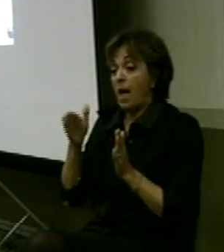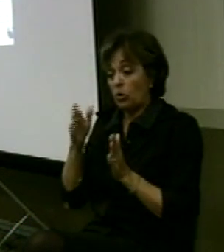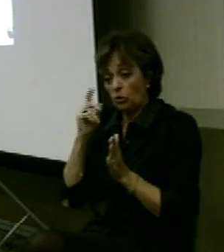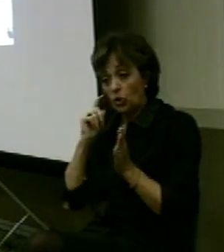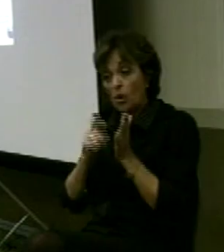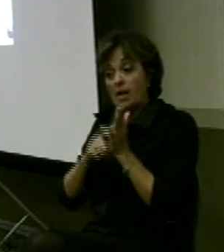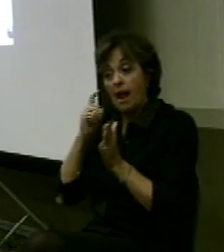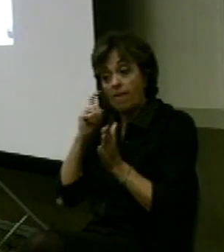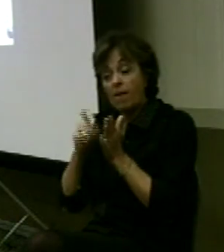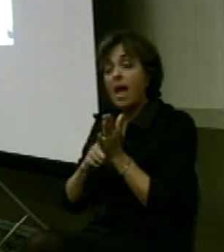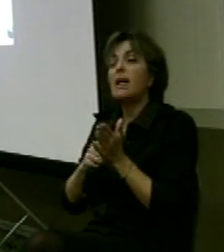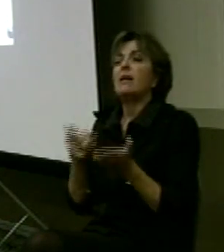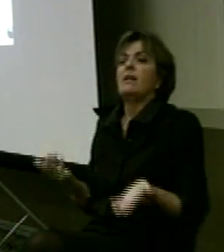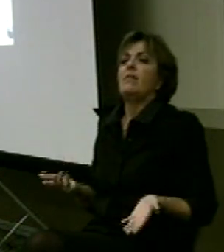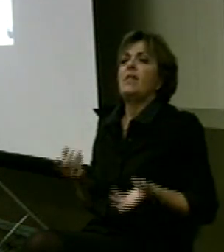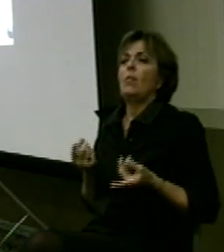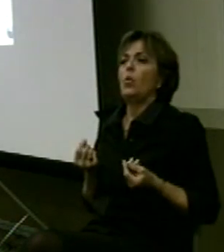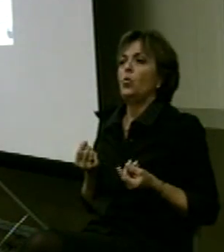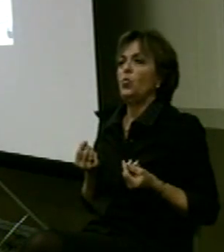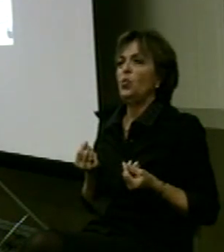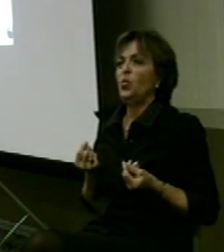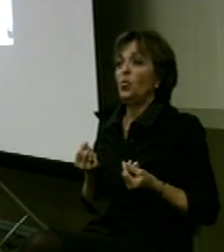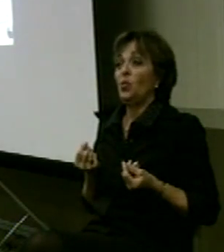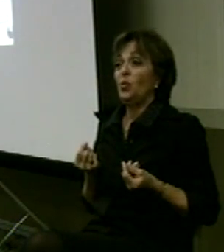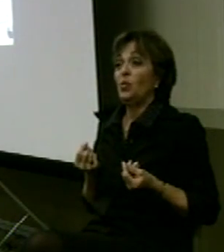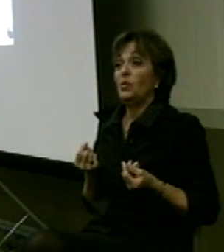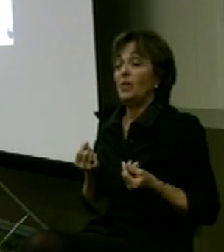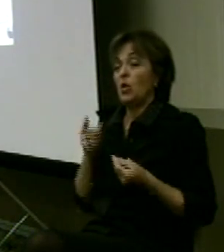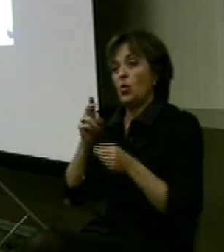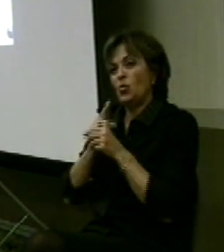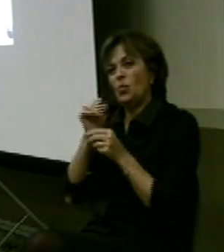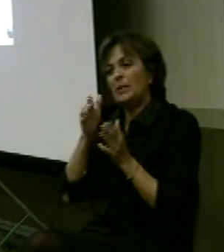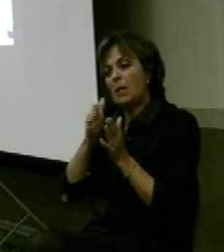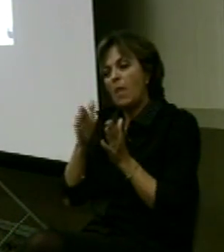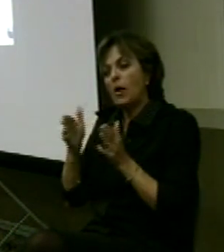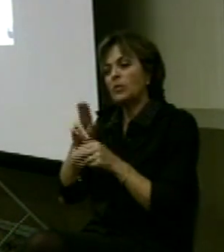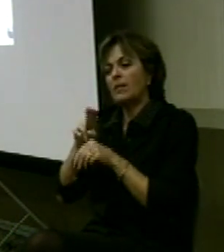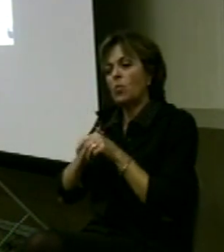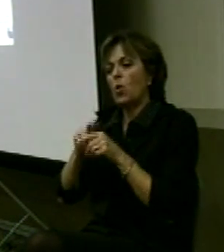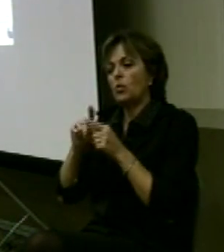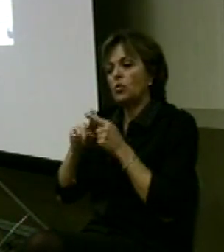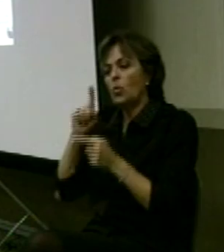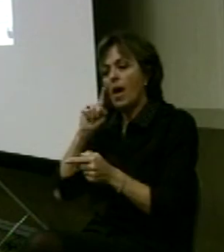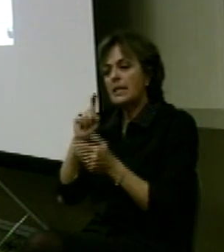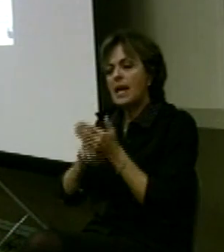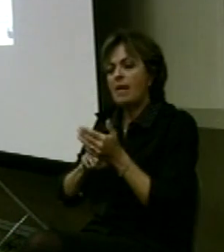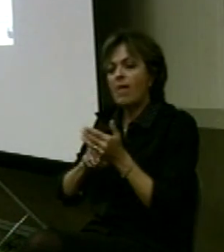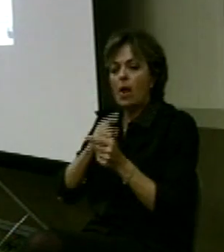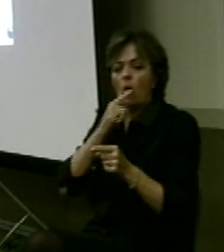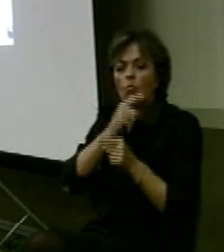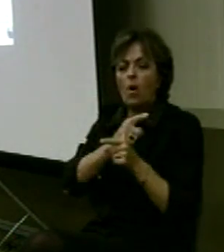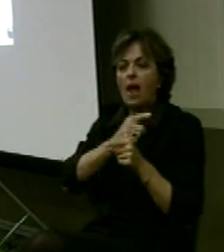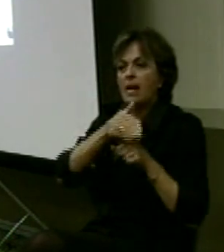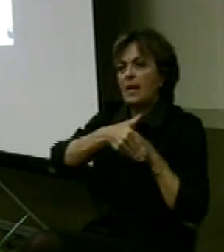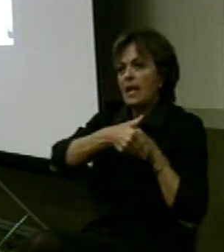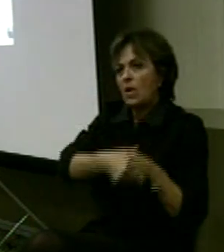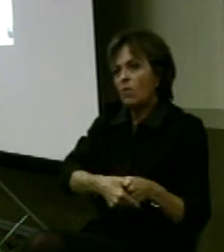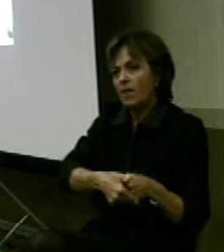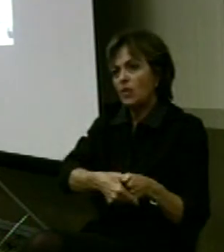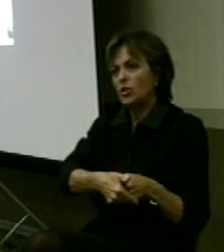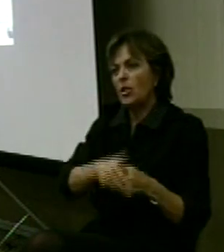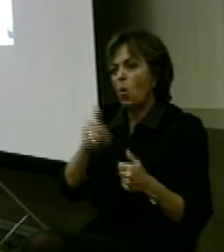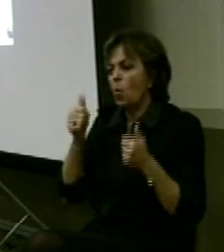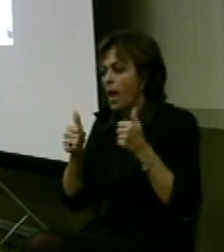If patterns were identified, then what do you do? Use the patterns, of course, to identify the right